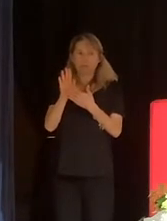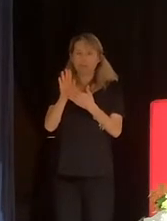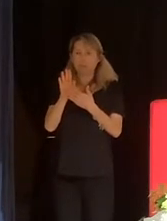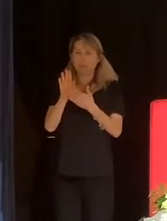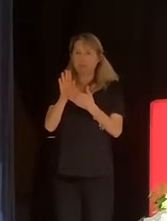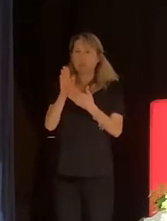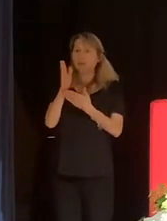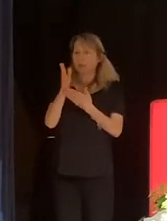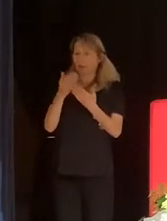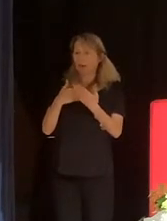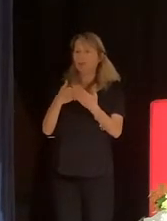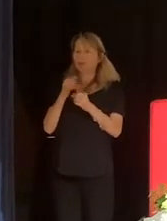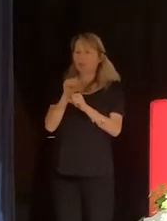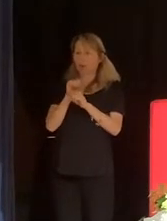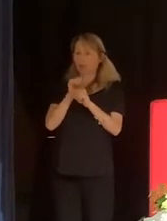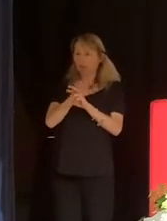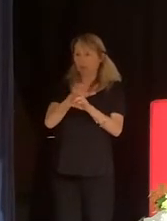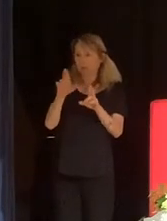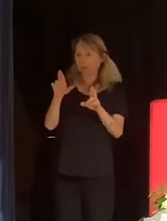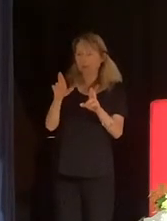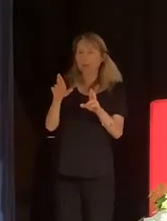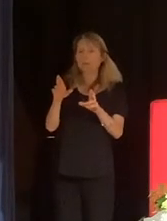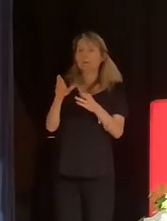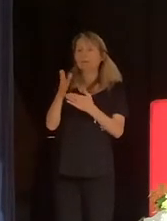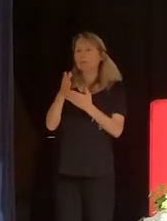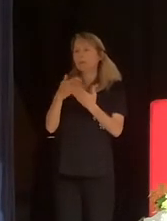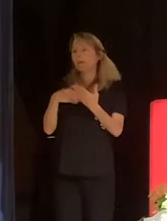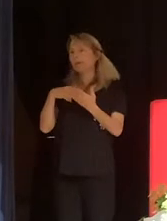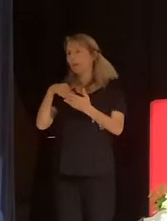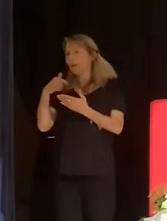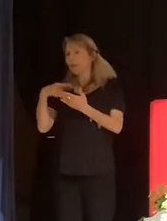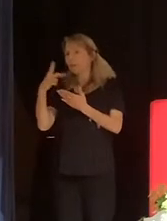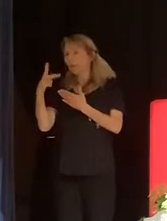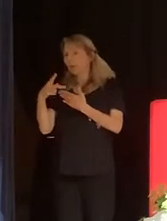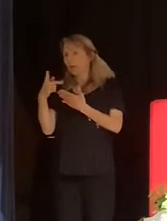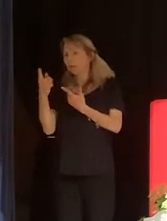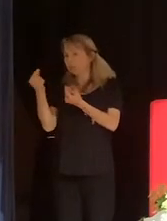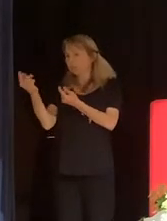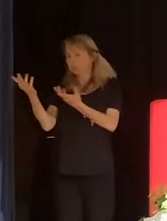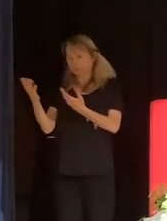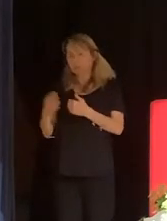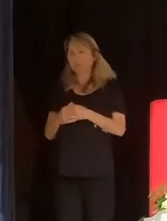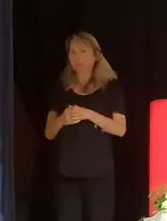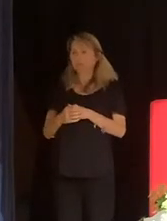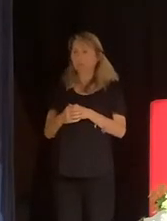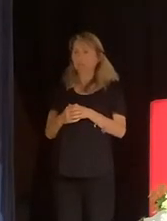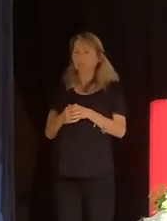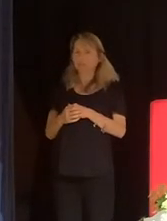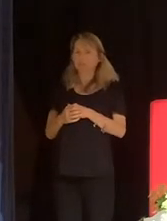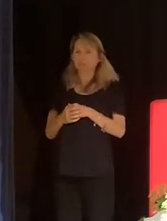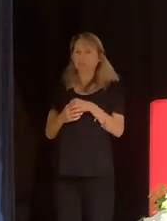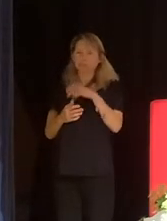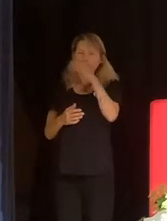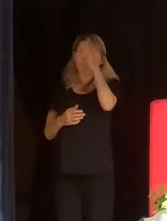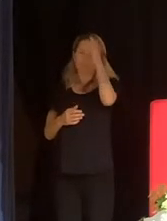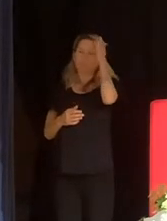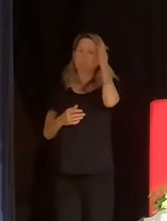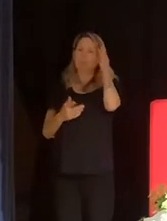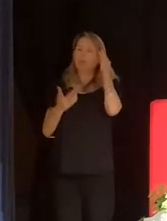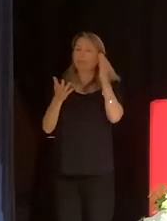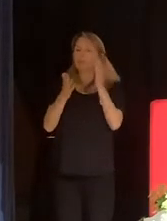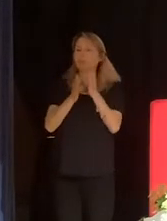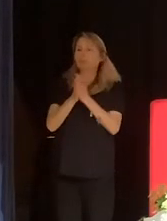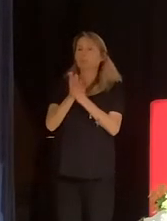Some of you have jobs lined up, and some of you have other post-21 plans. Maybe you have a passion